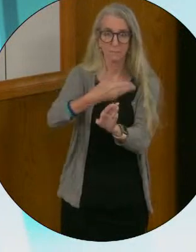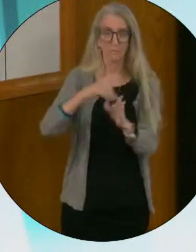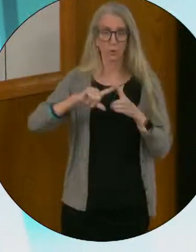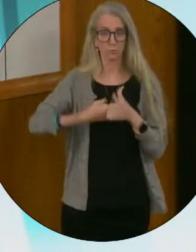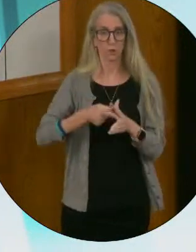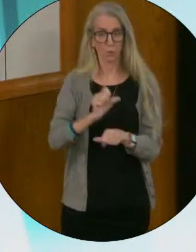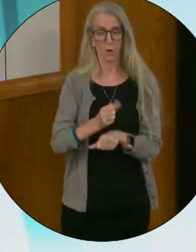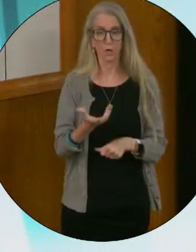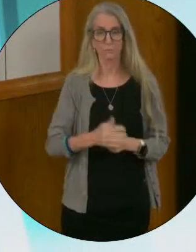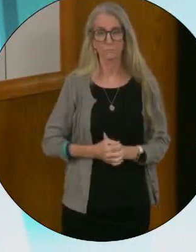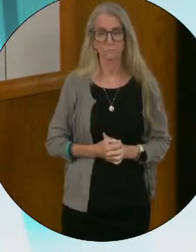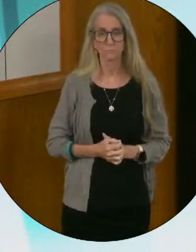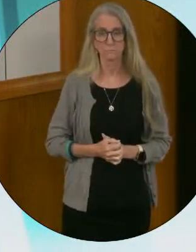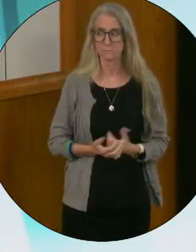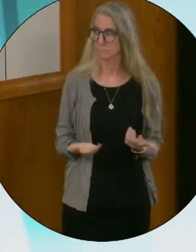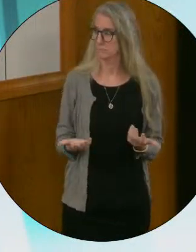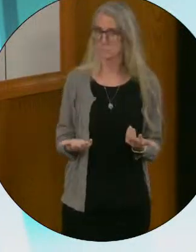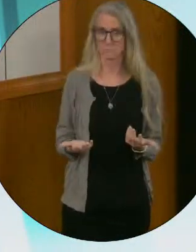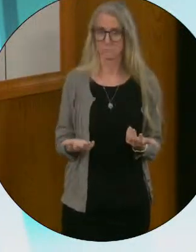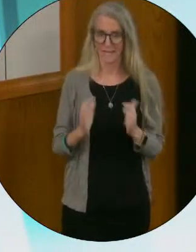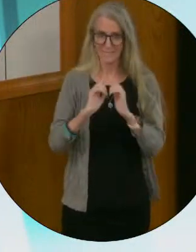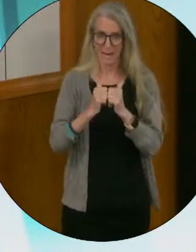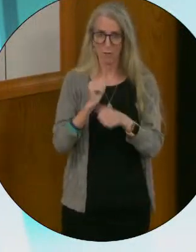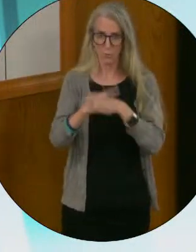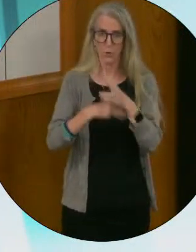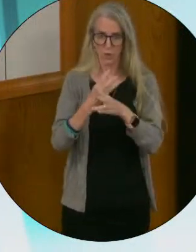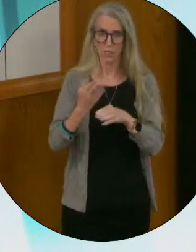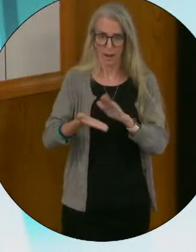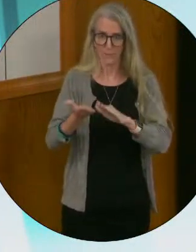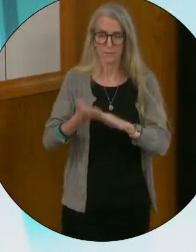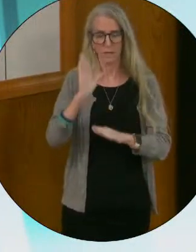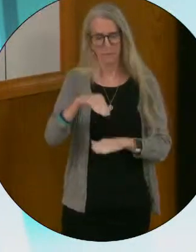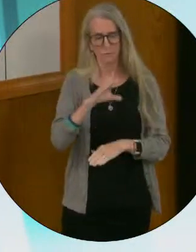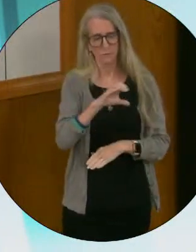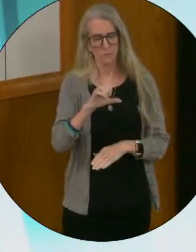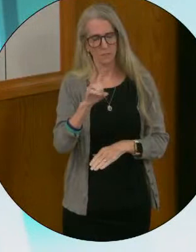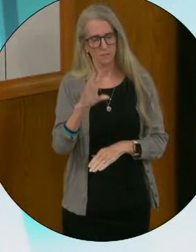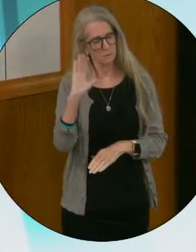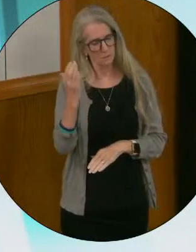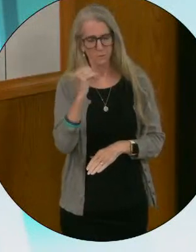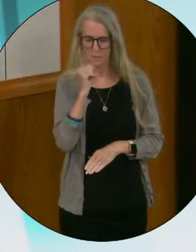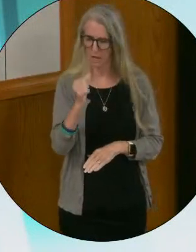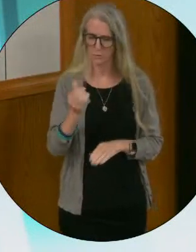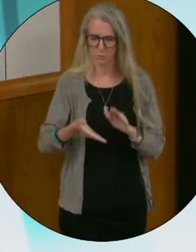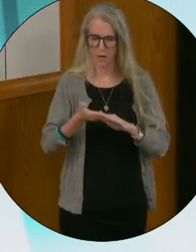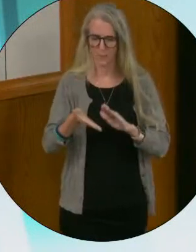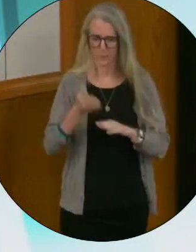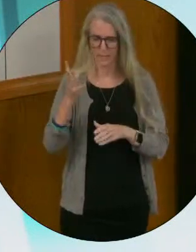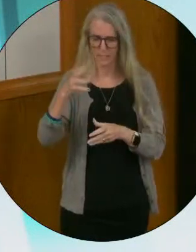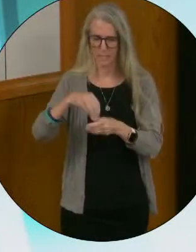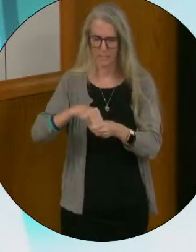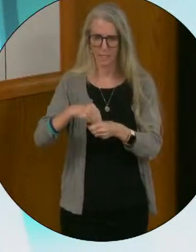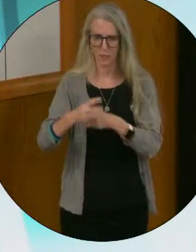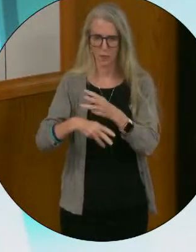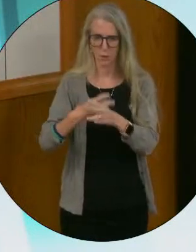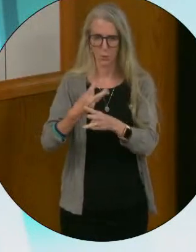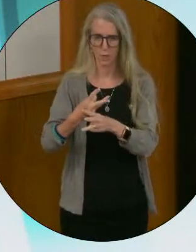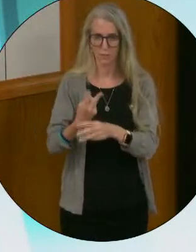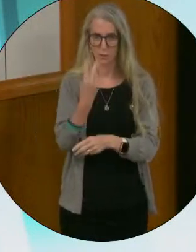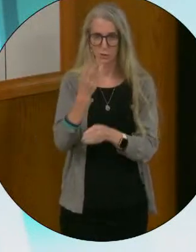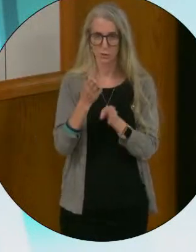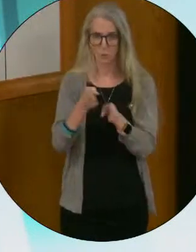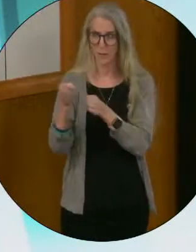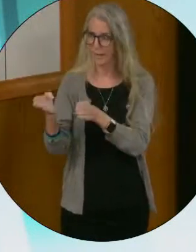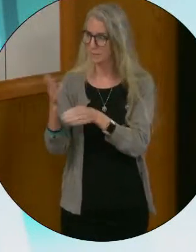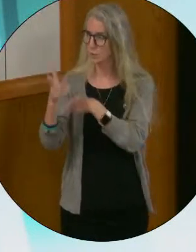work. It's how the world operates. I know CCSD doesn't seem to operate in the world. There's two ways of doing things, the way the rest of the world does